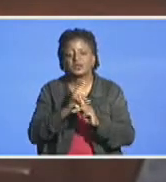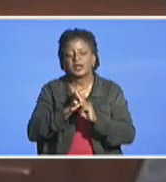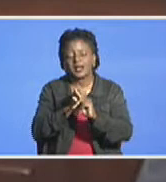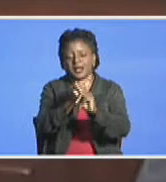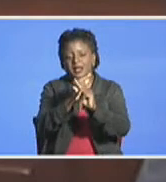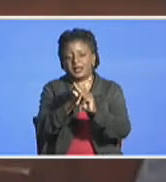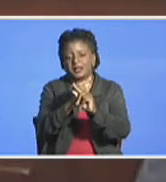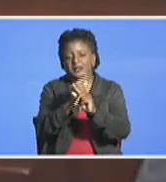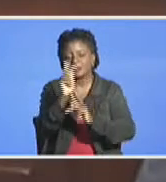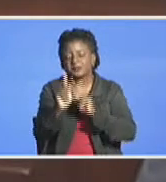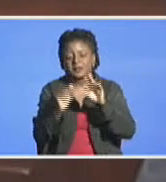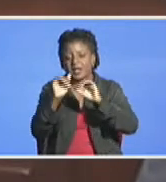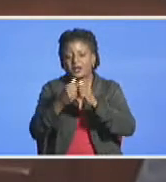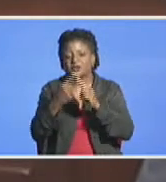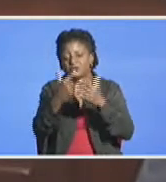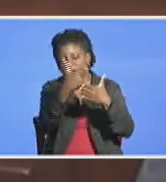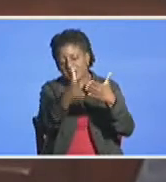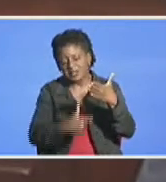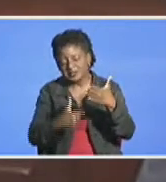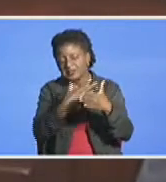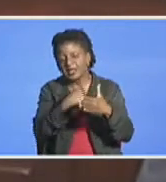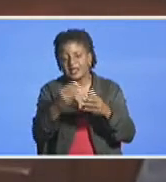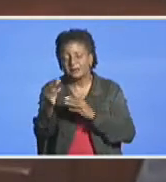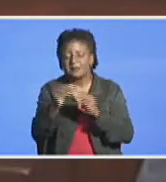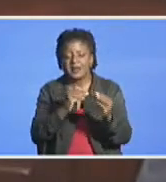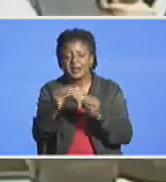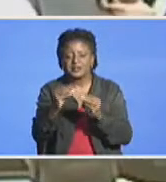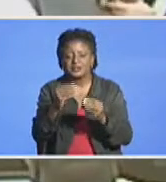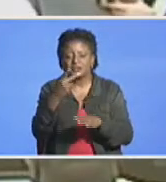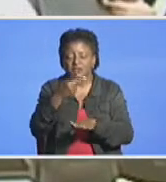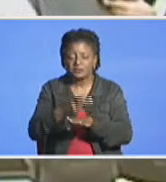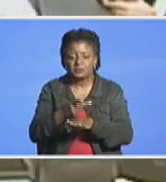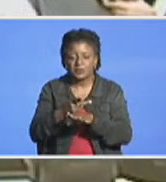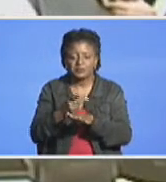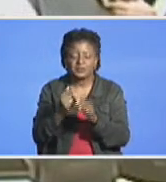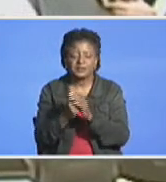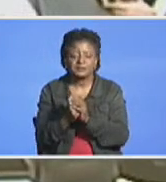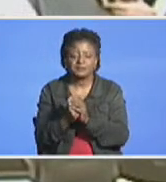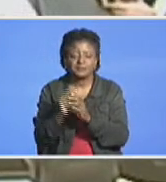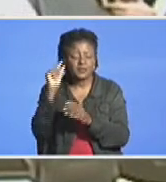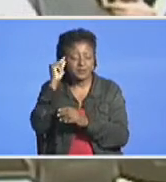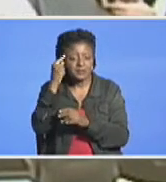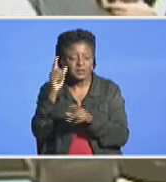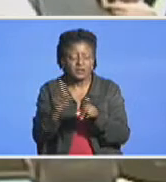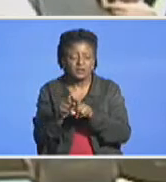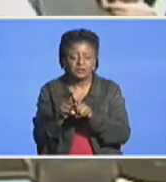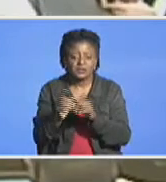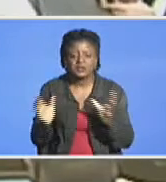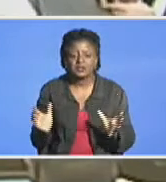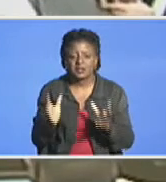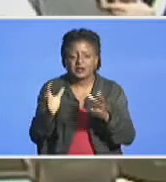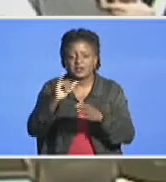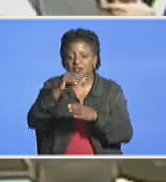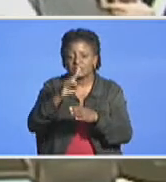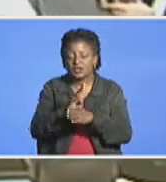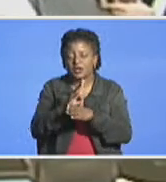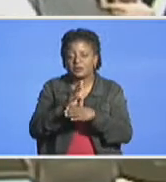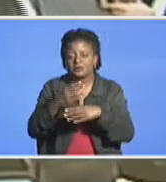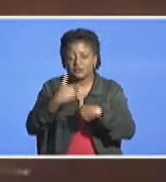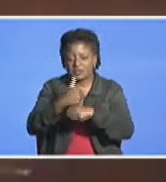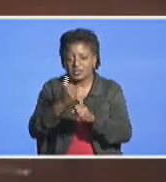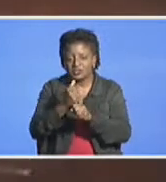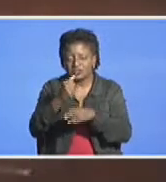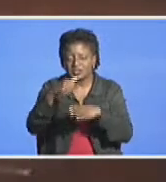list and manage these properties successfully. Government also stimulating job creation in the upcoming budget